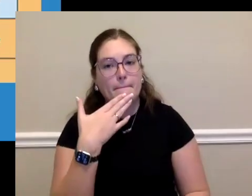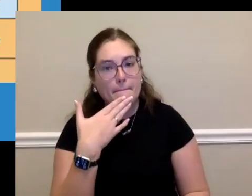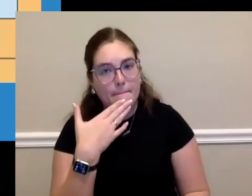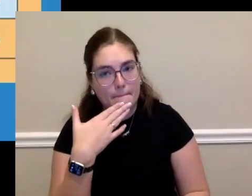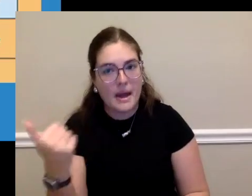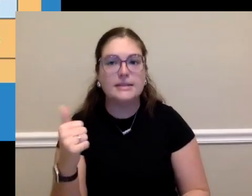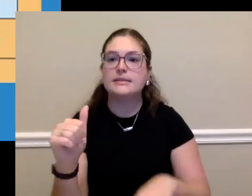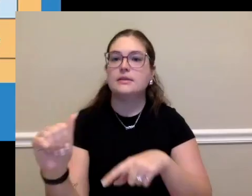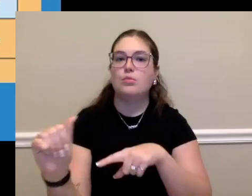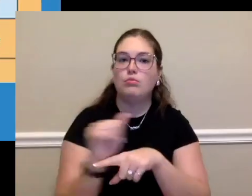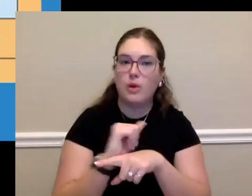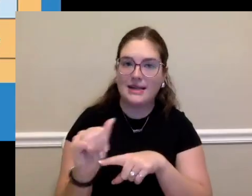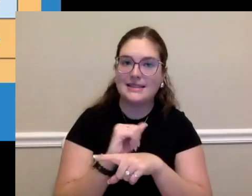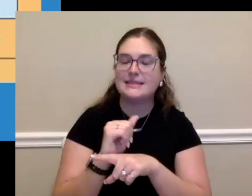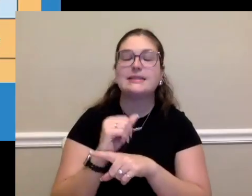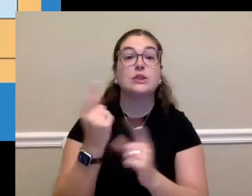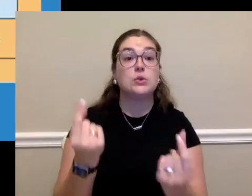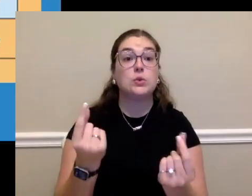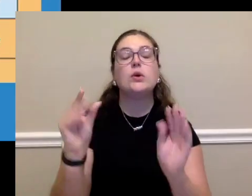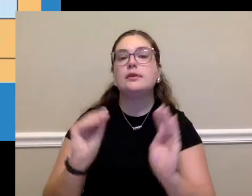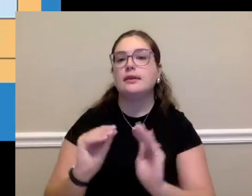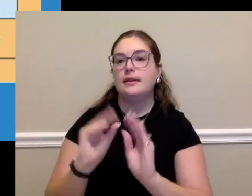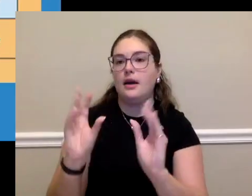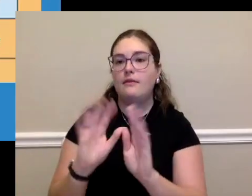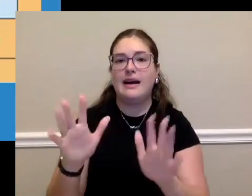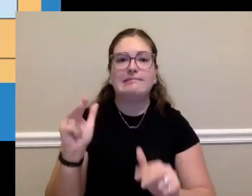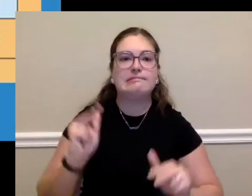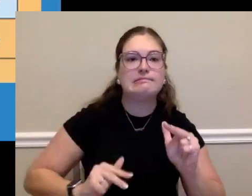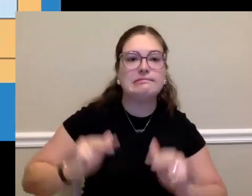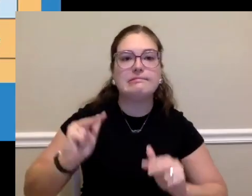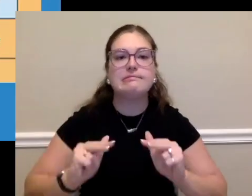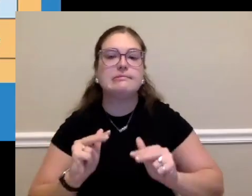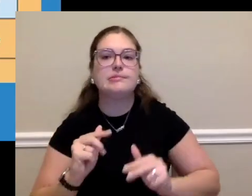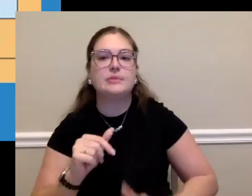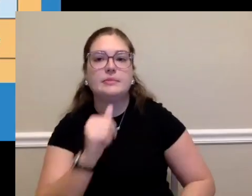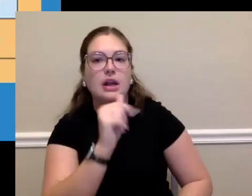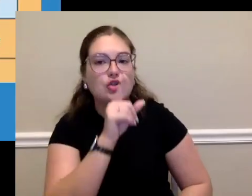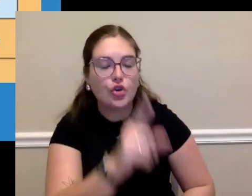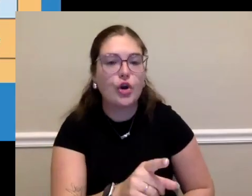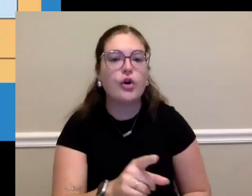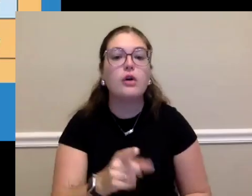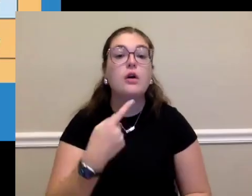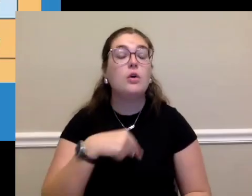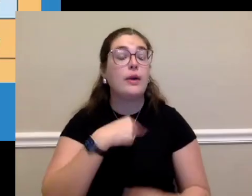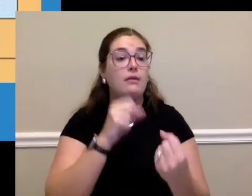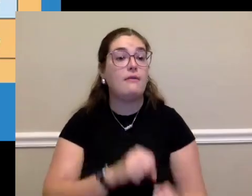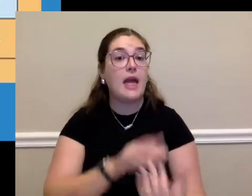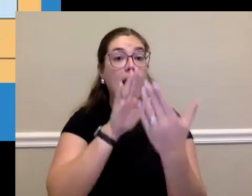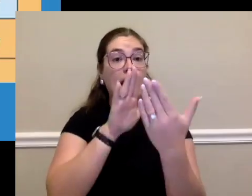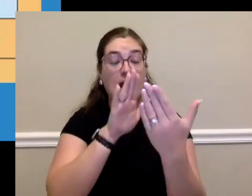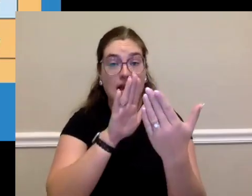is clarification. If we are unsure, because I think as we face